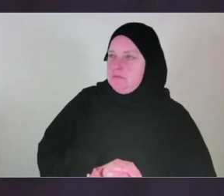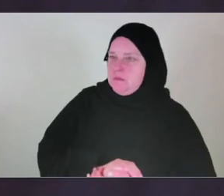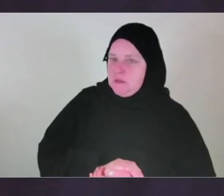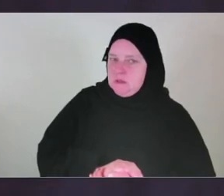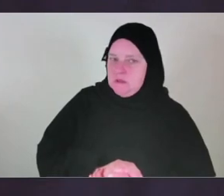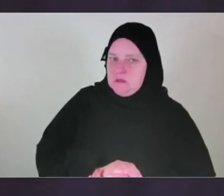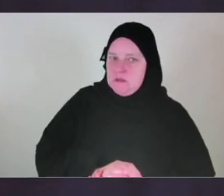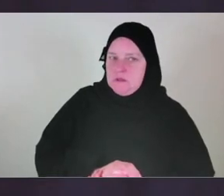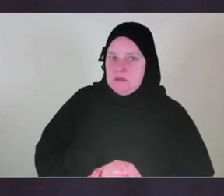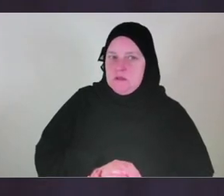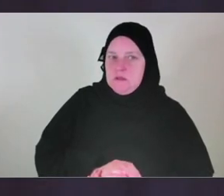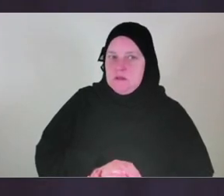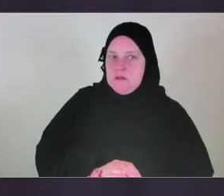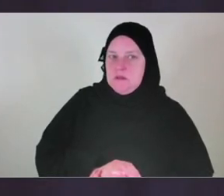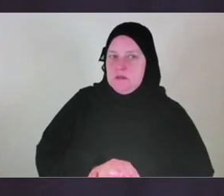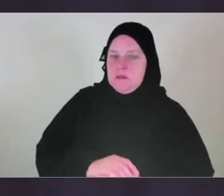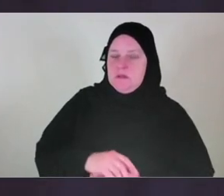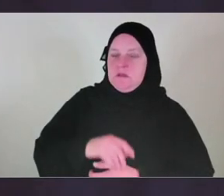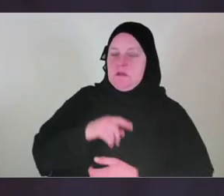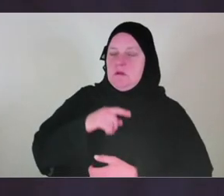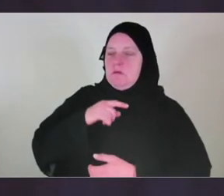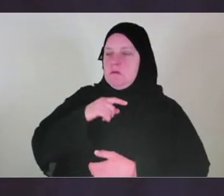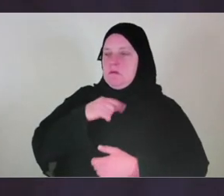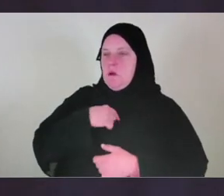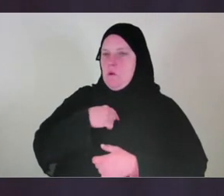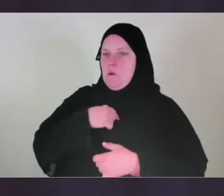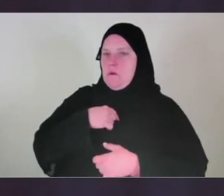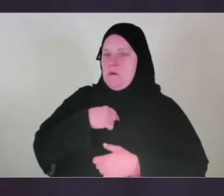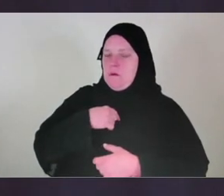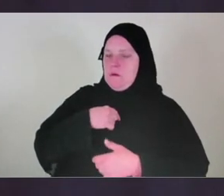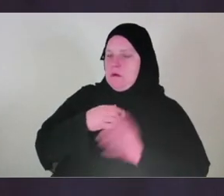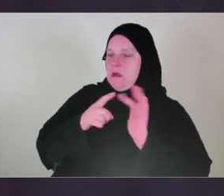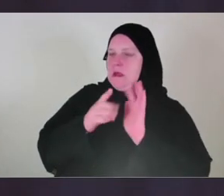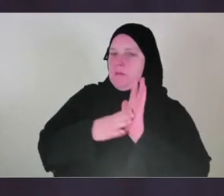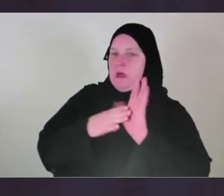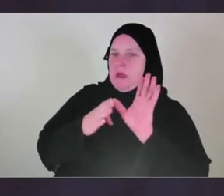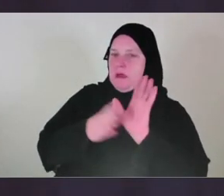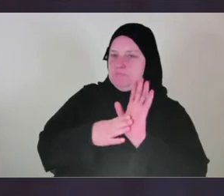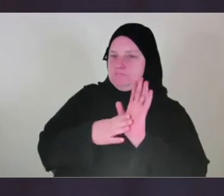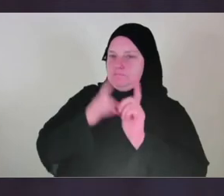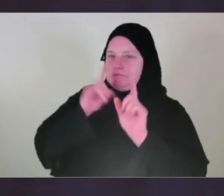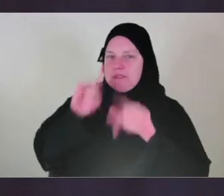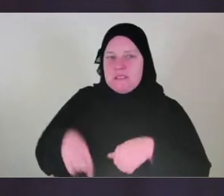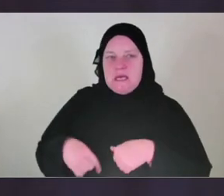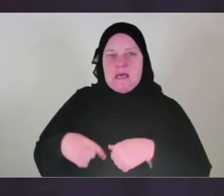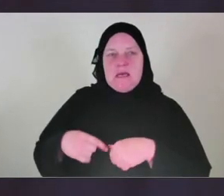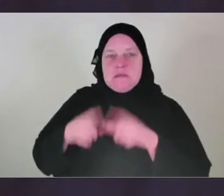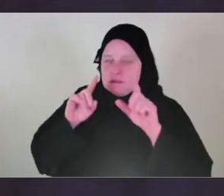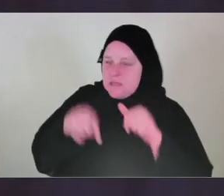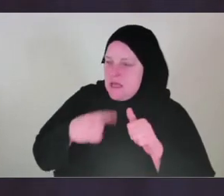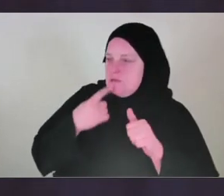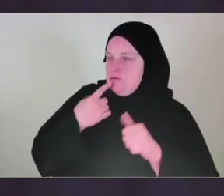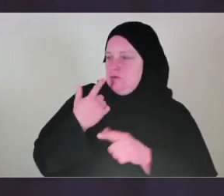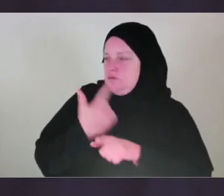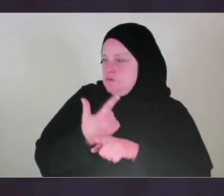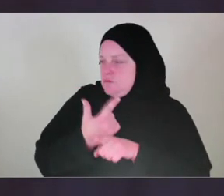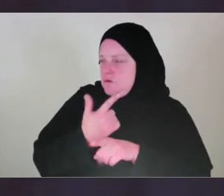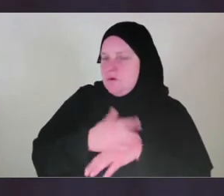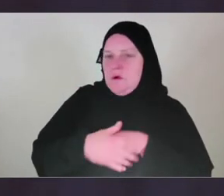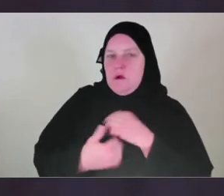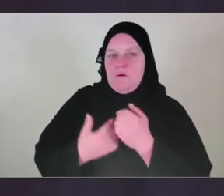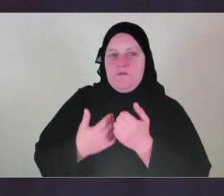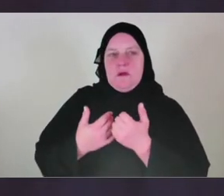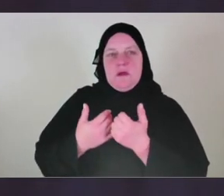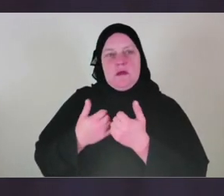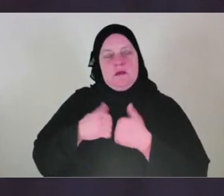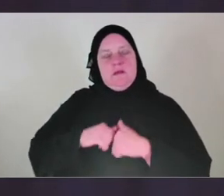own son when? At birth. Imam al-Rida alayhi salam is eulogizing his own son.